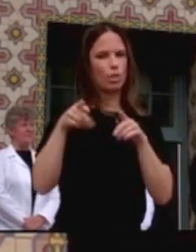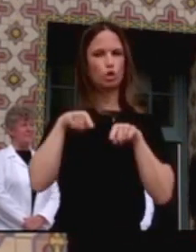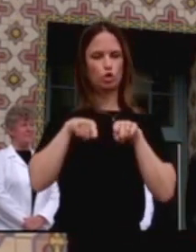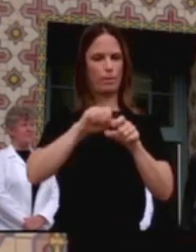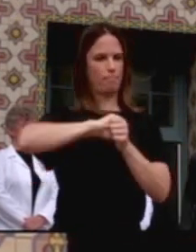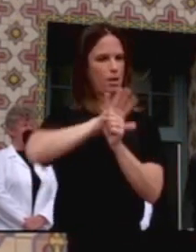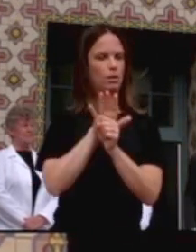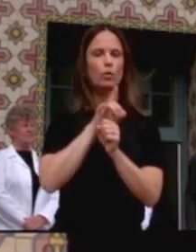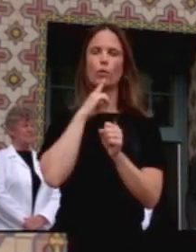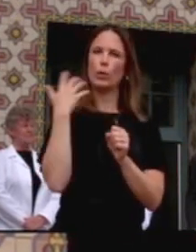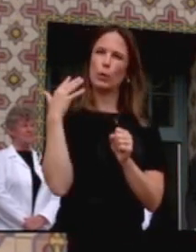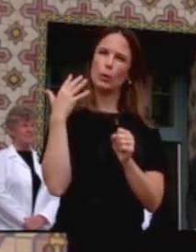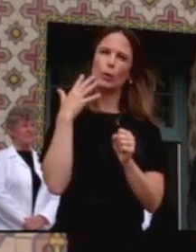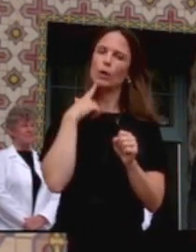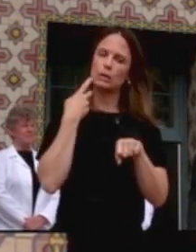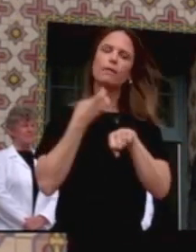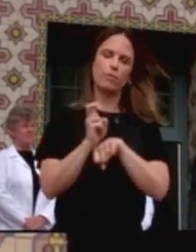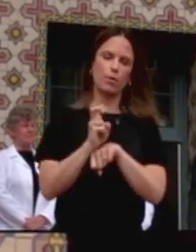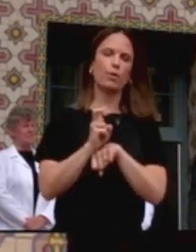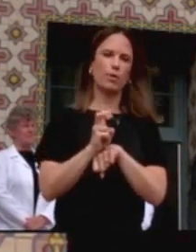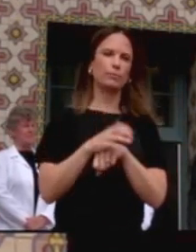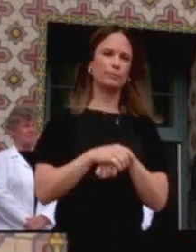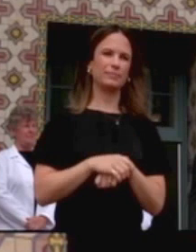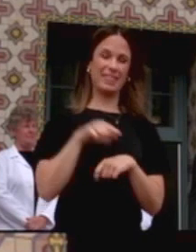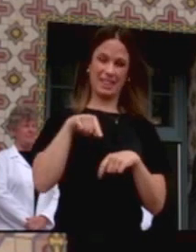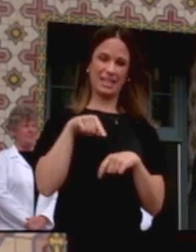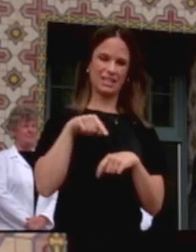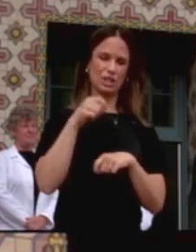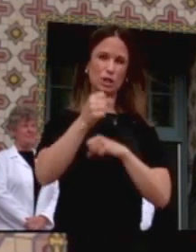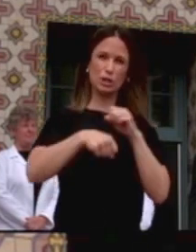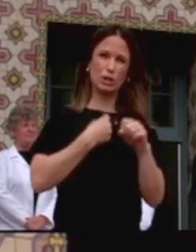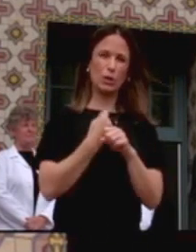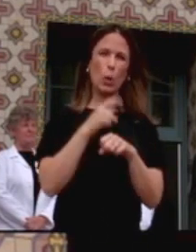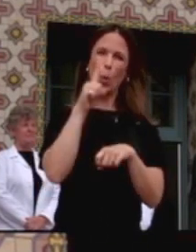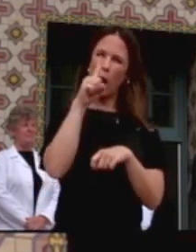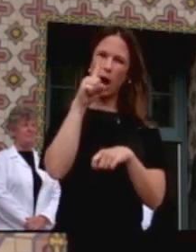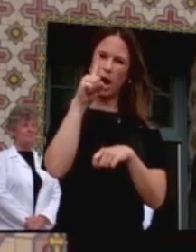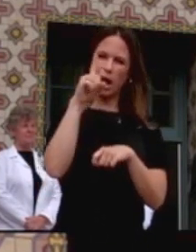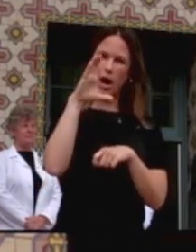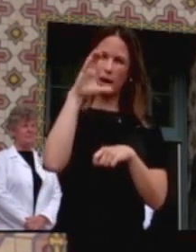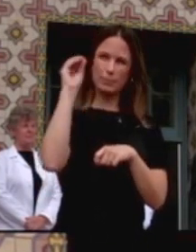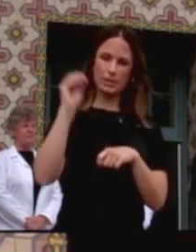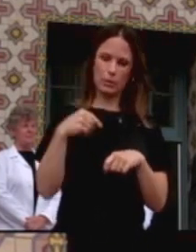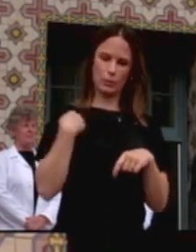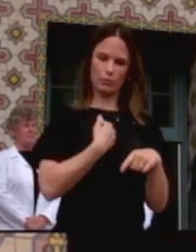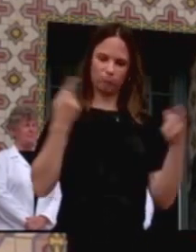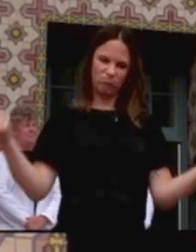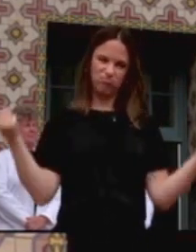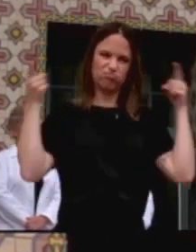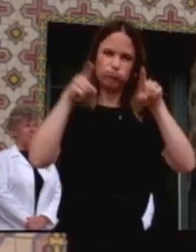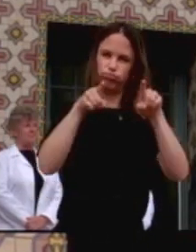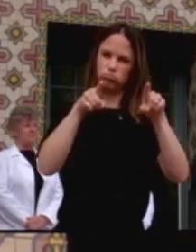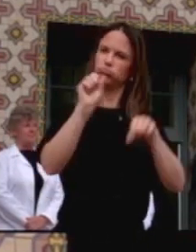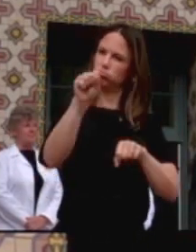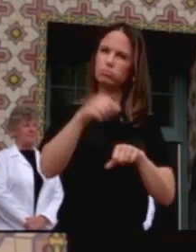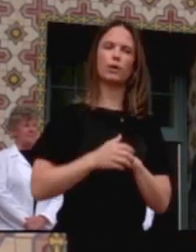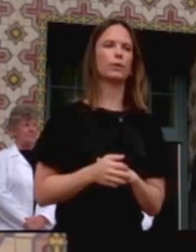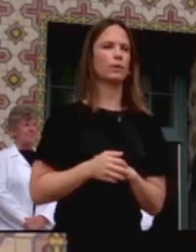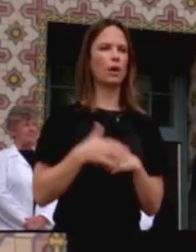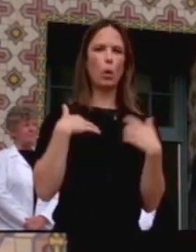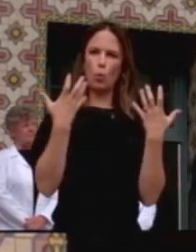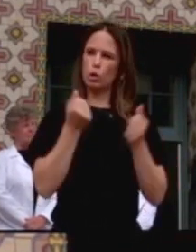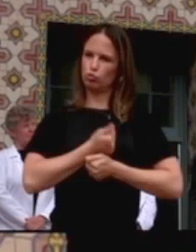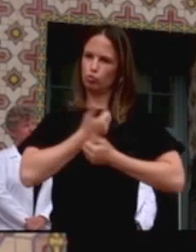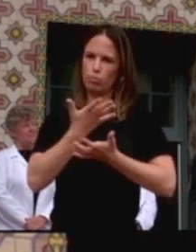It's been enormously difficult. On this, we are 100% united. I want to express